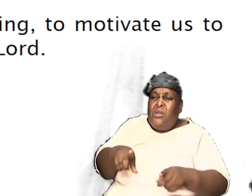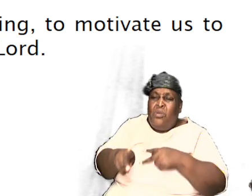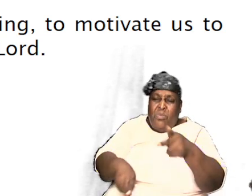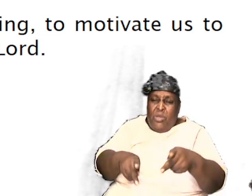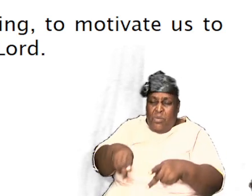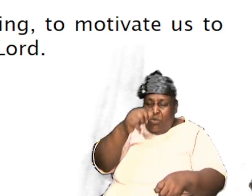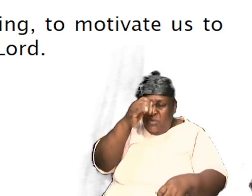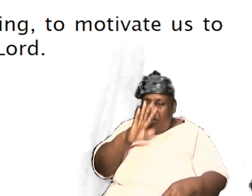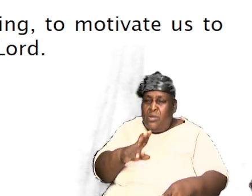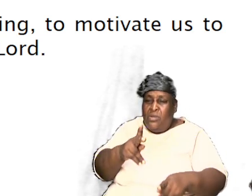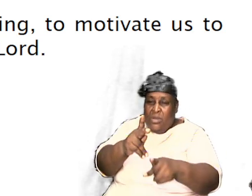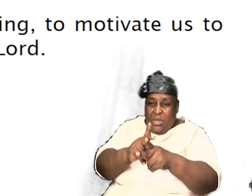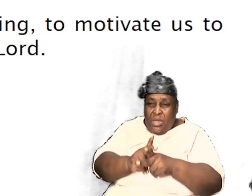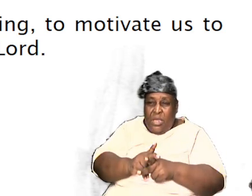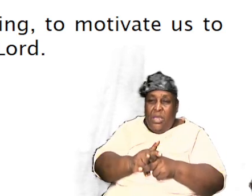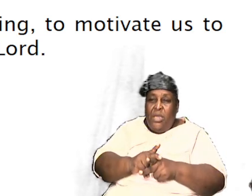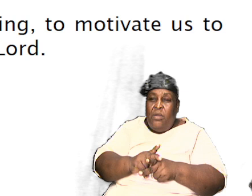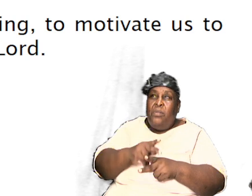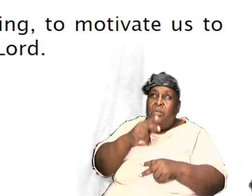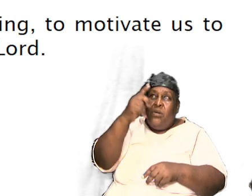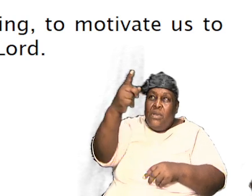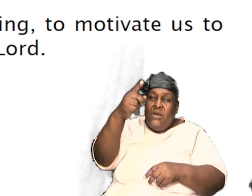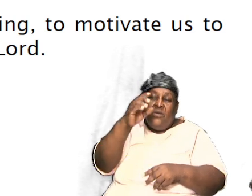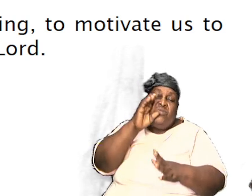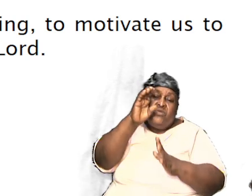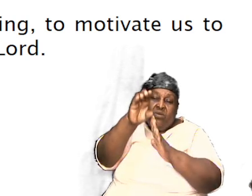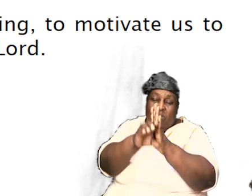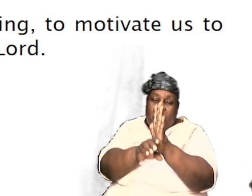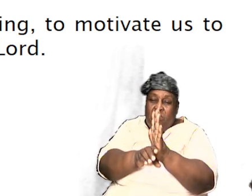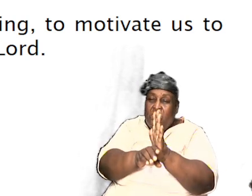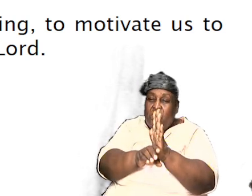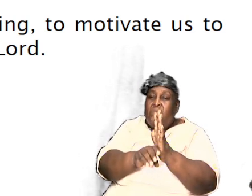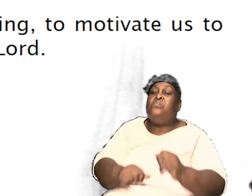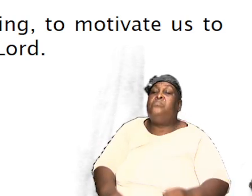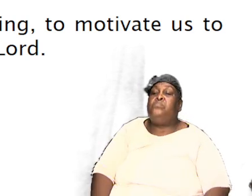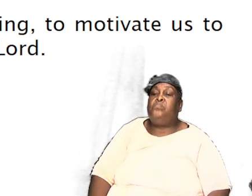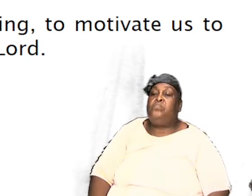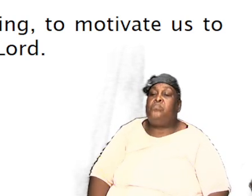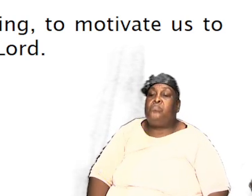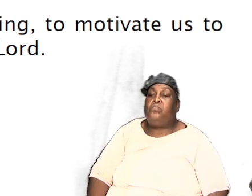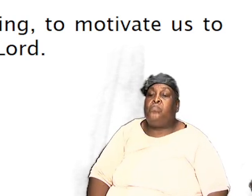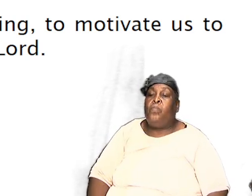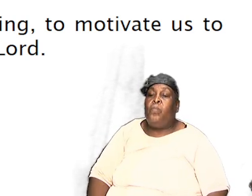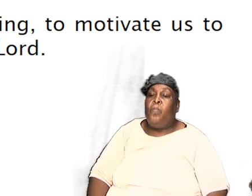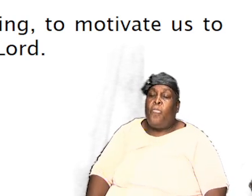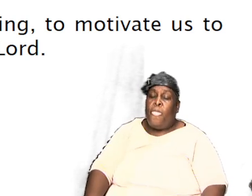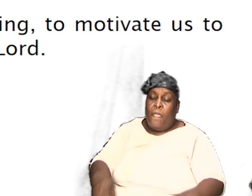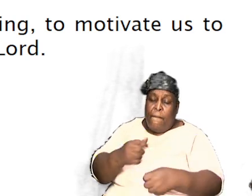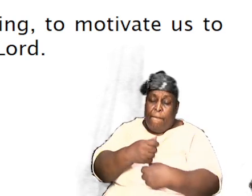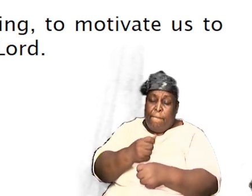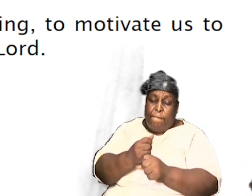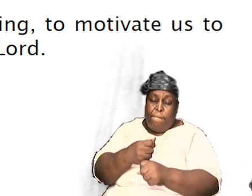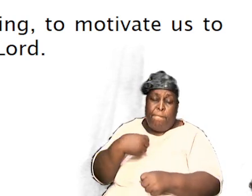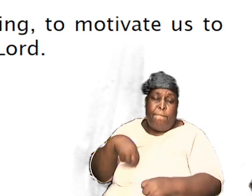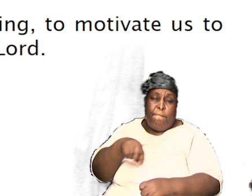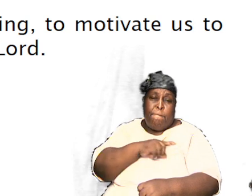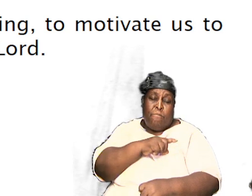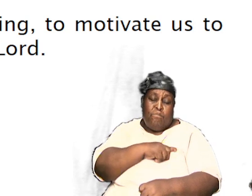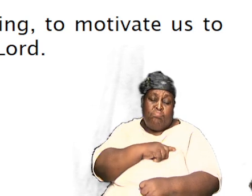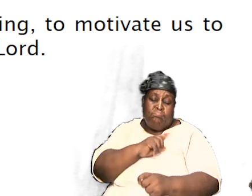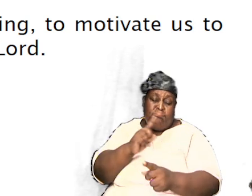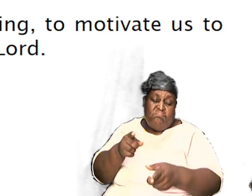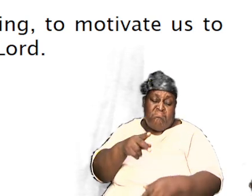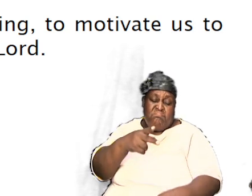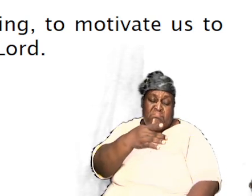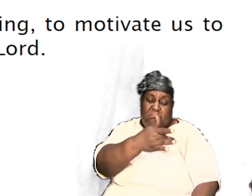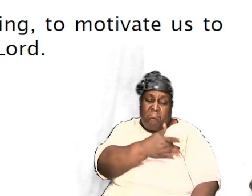commandment. And the point two, if we are not sober and a good thing, amen, to motivate us to get to that part